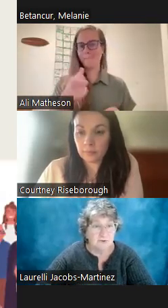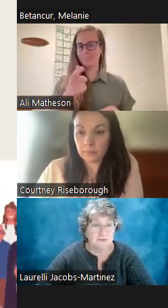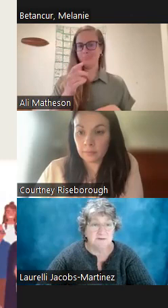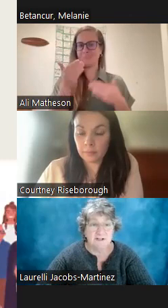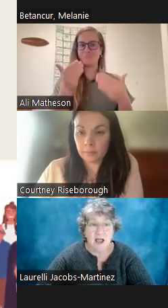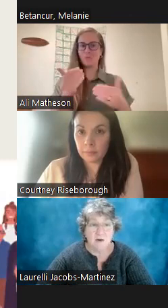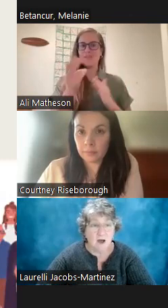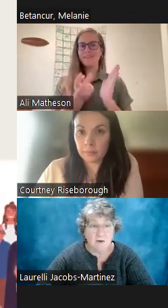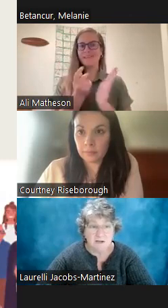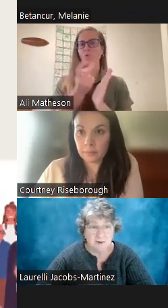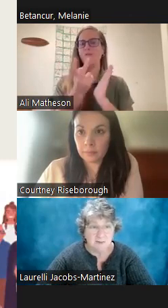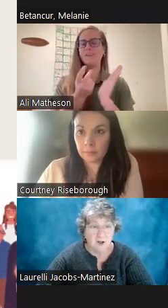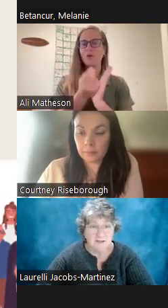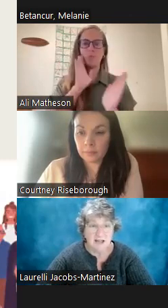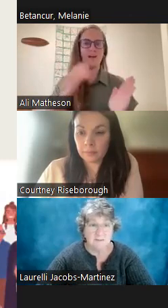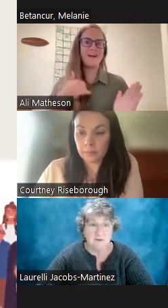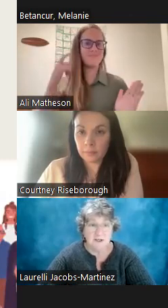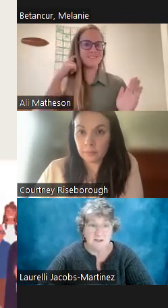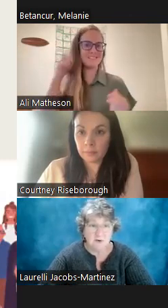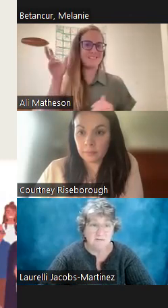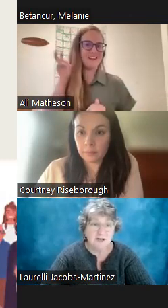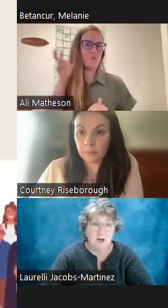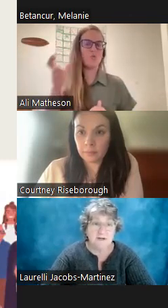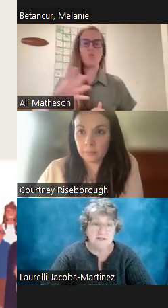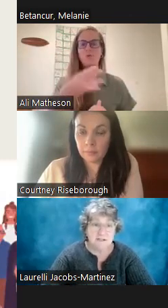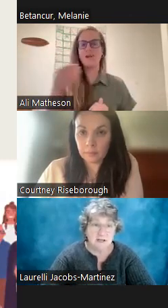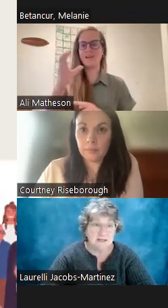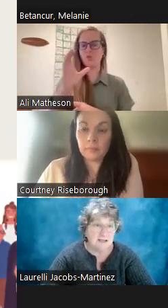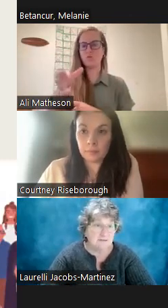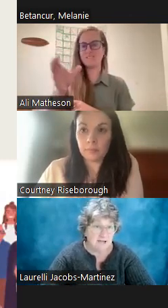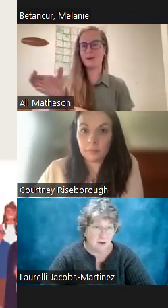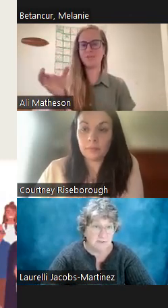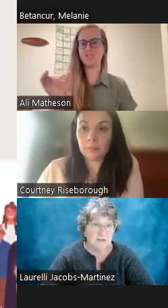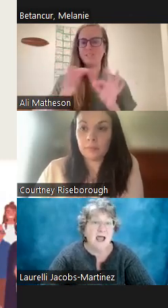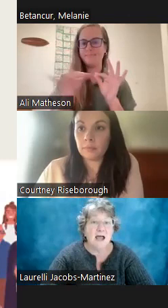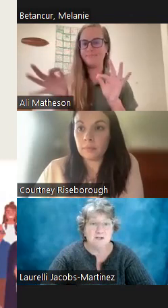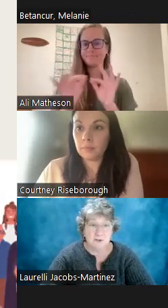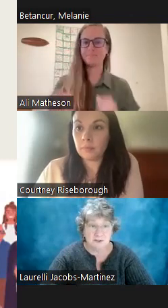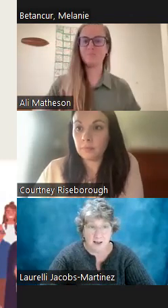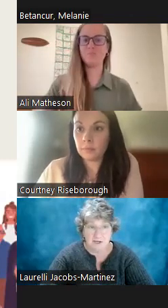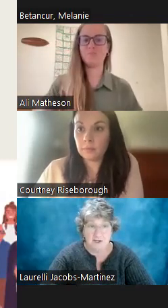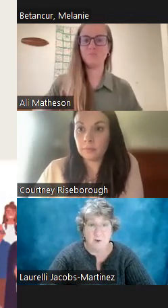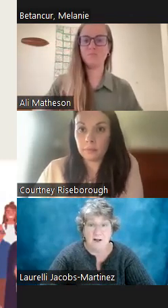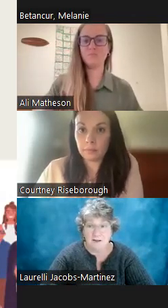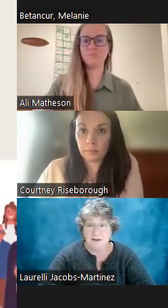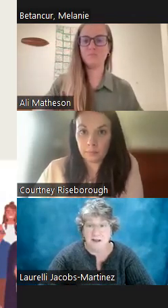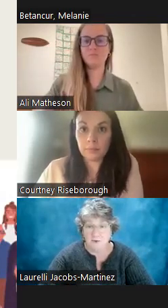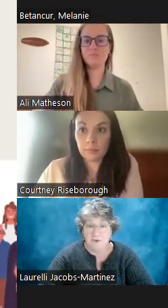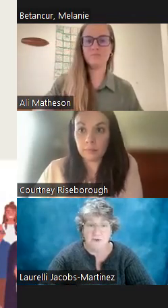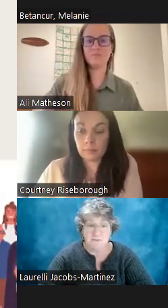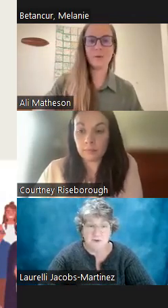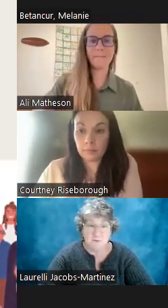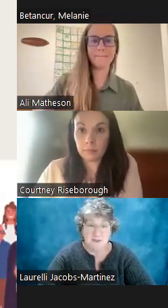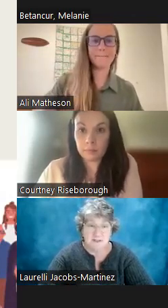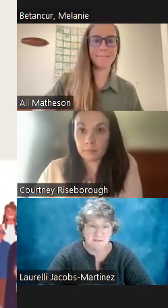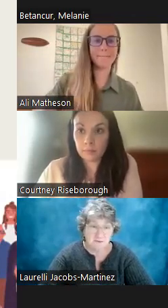shows you specifically how not all deaf people are the same. So let's go to the video because it does have sound and closed captioning as well. And we'll show you